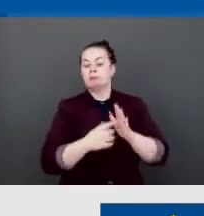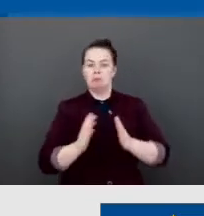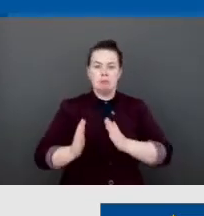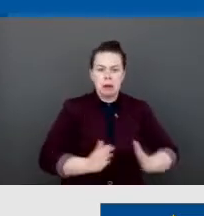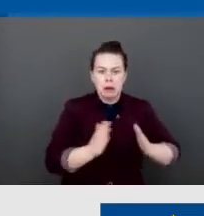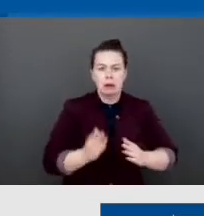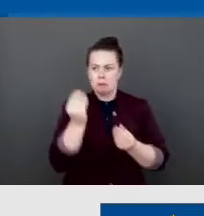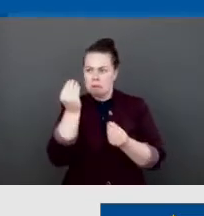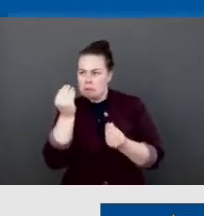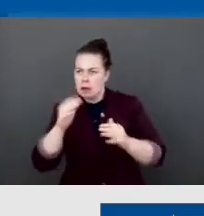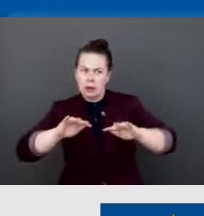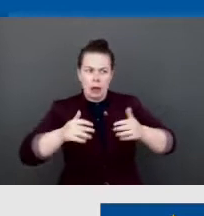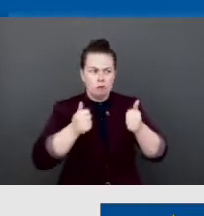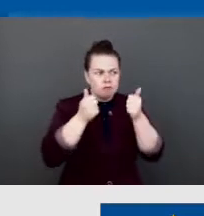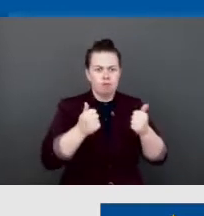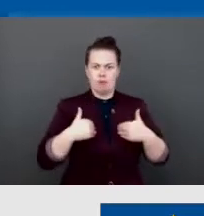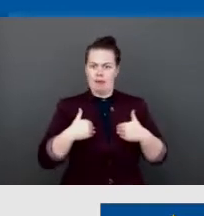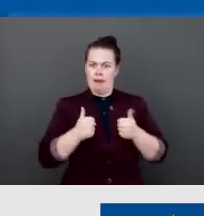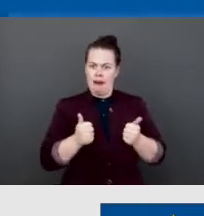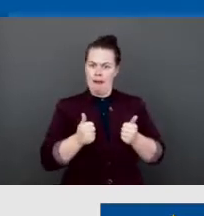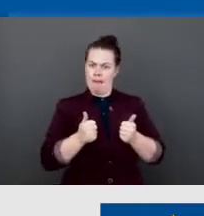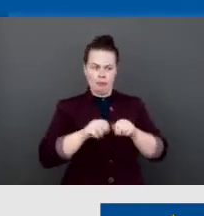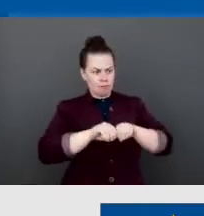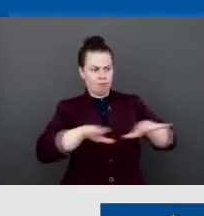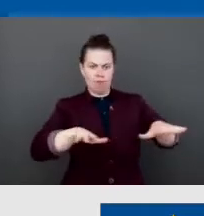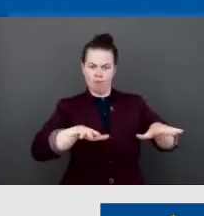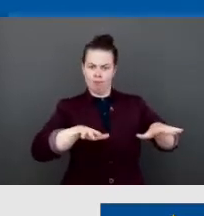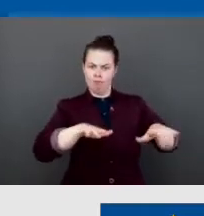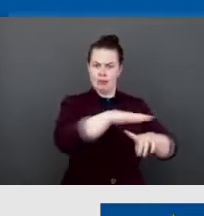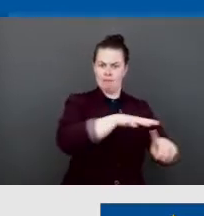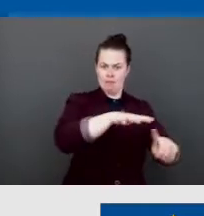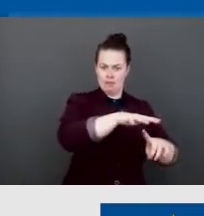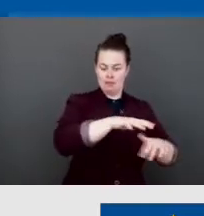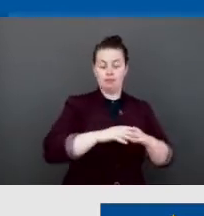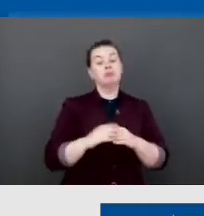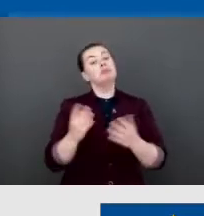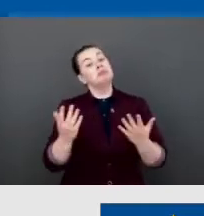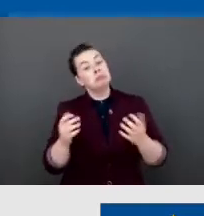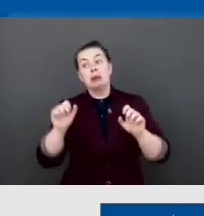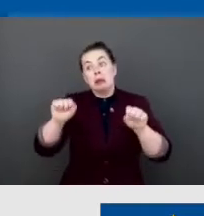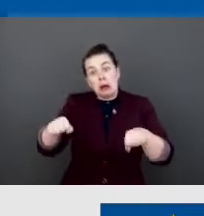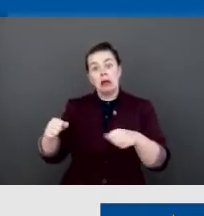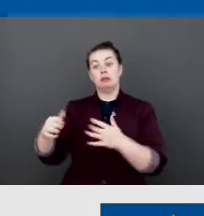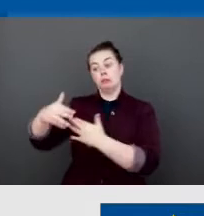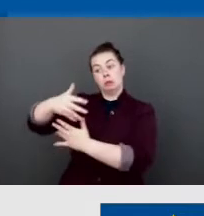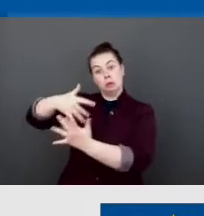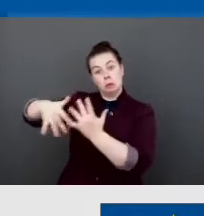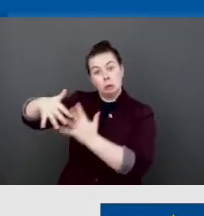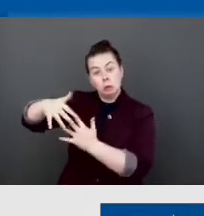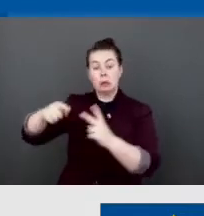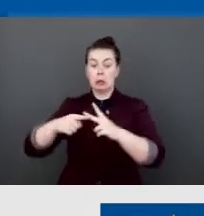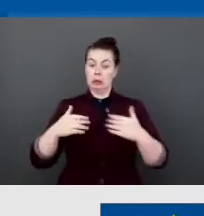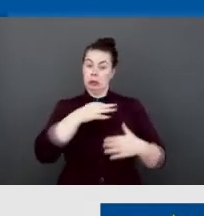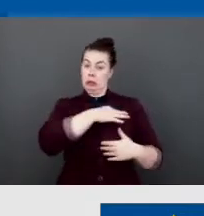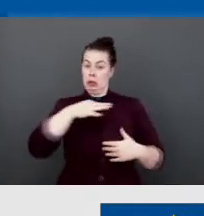regional initiatives such as planning and financing of health and care delivery and organization, and the social